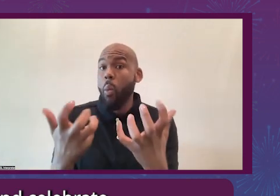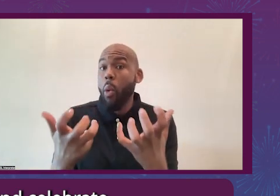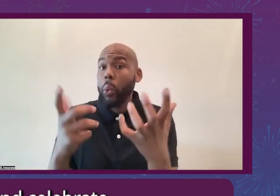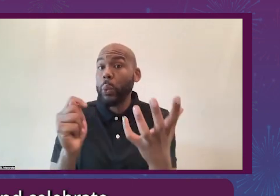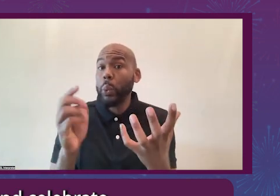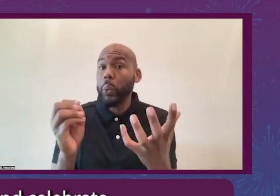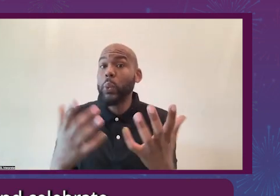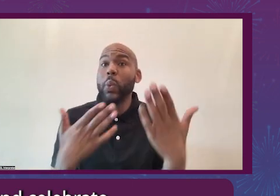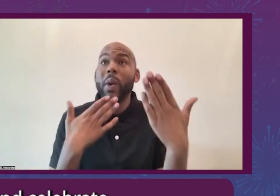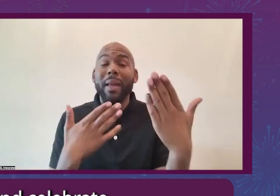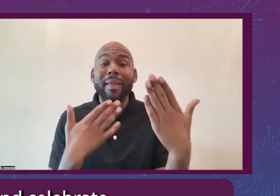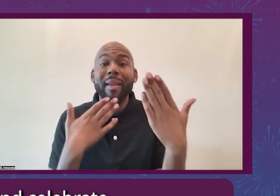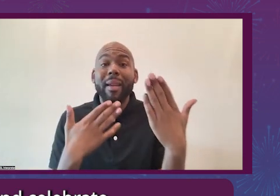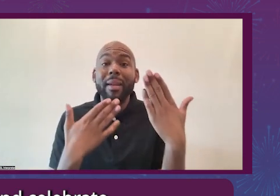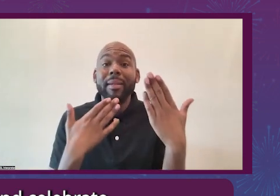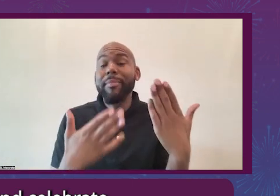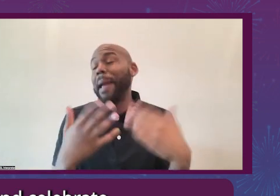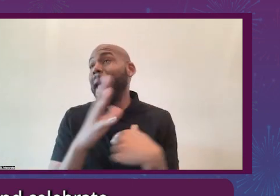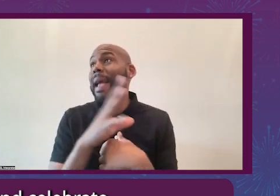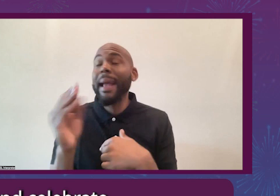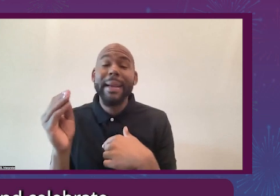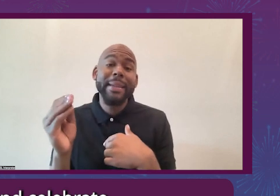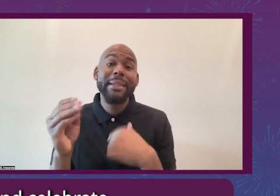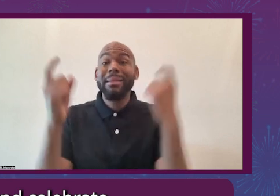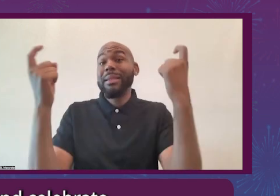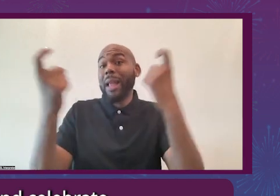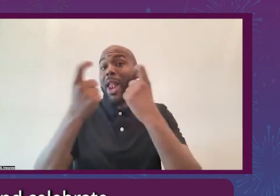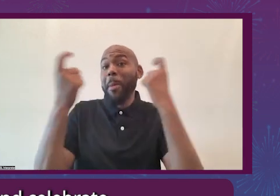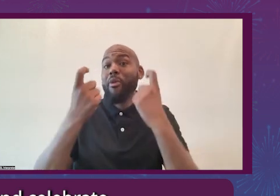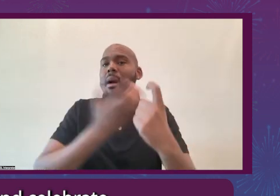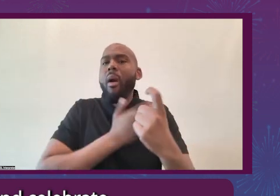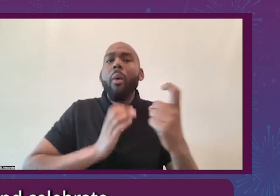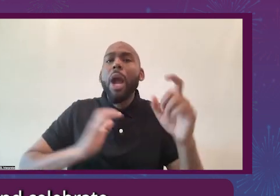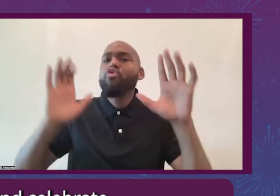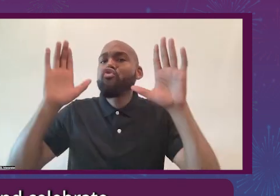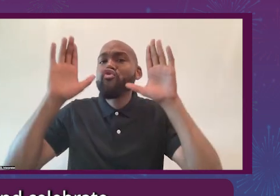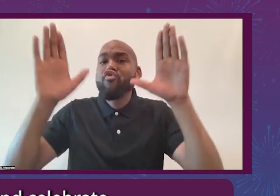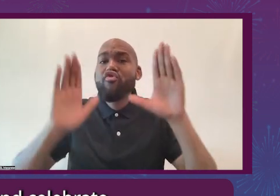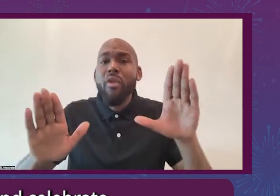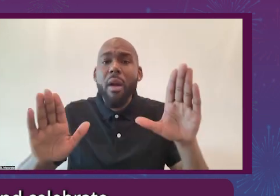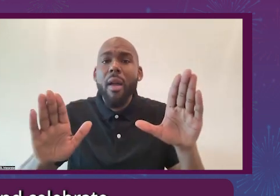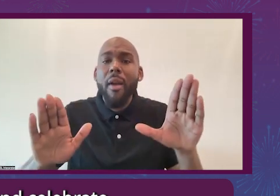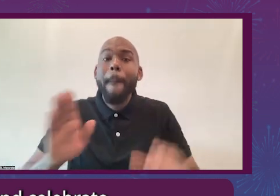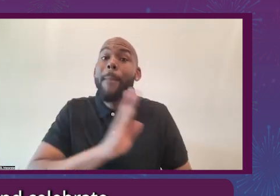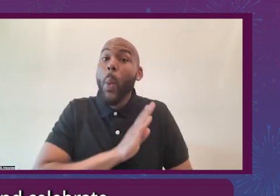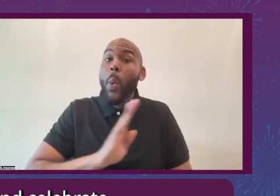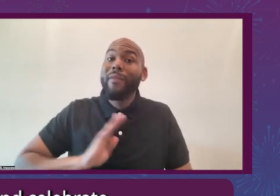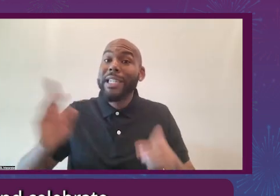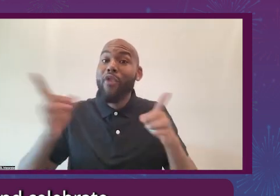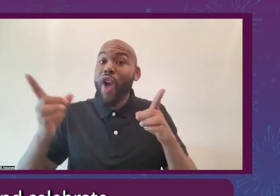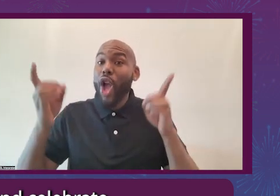to thank and celebrate our incredible board of